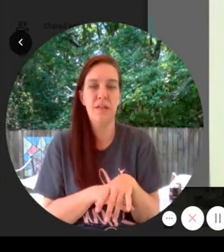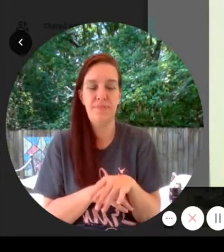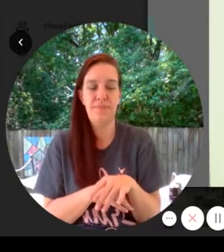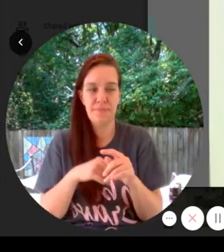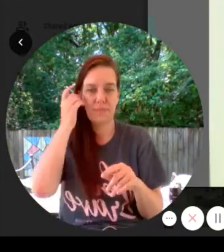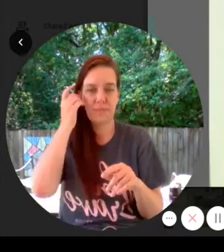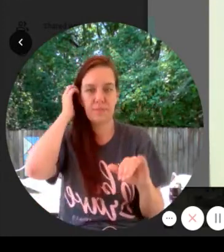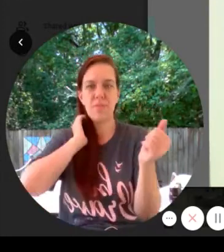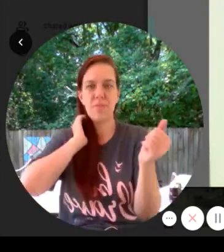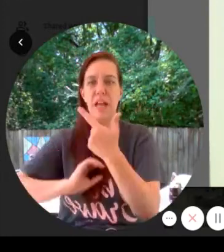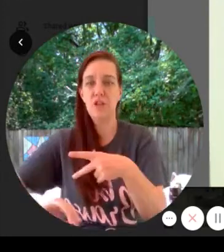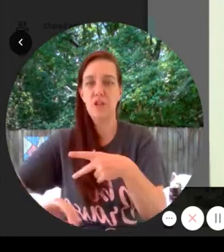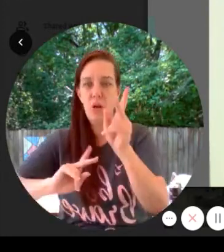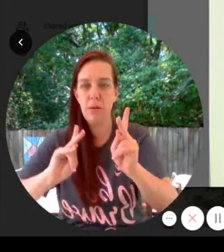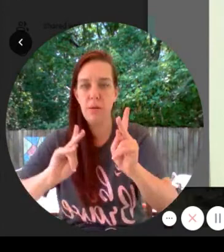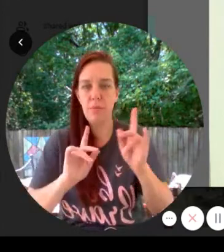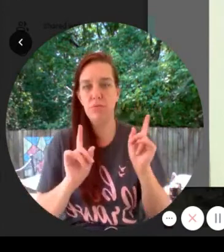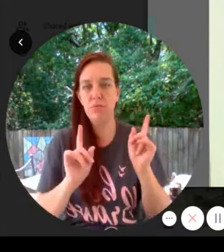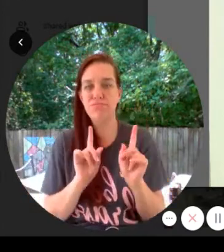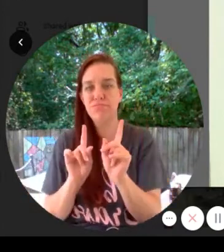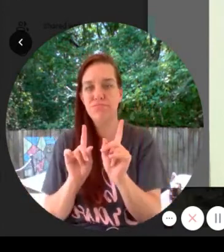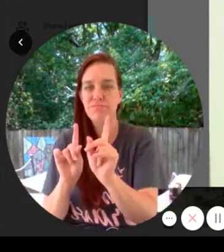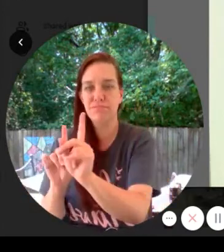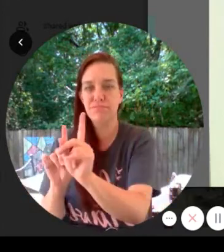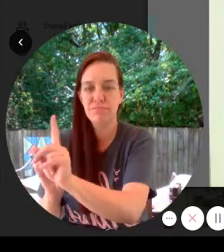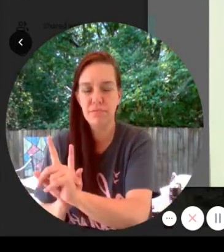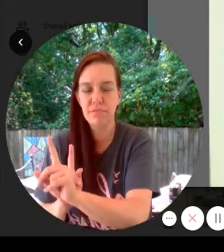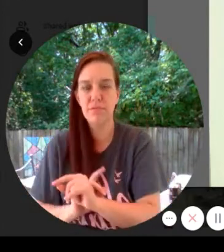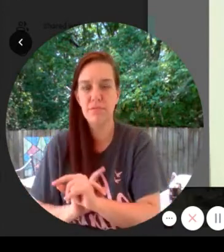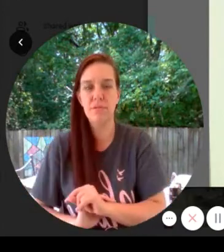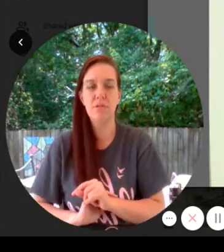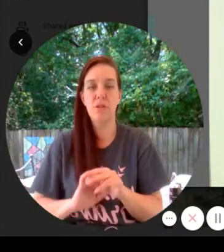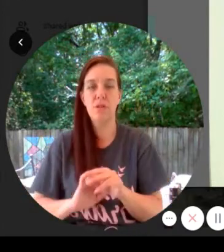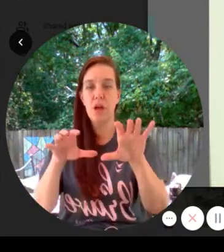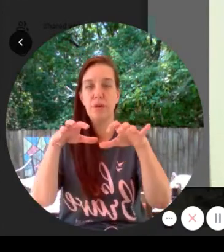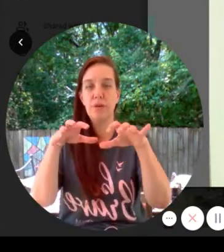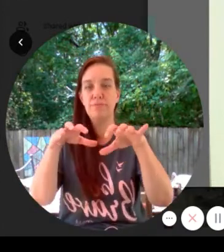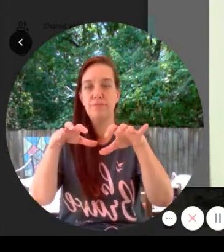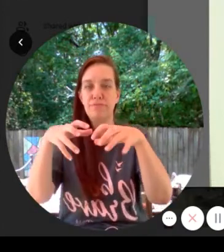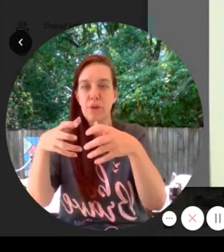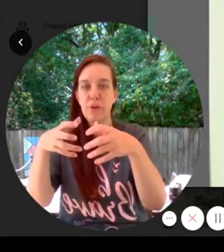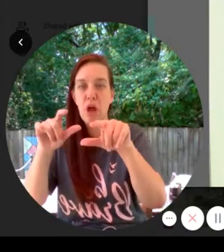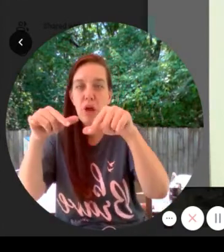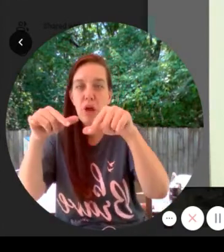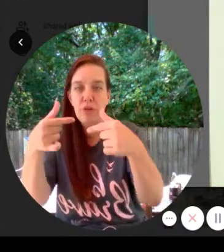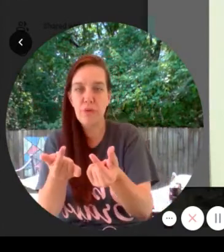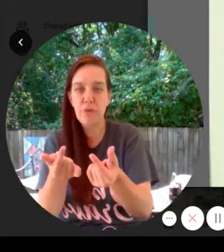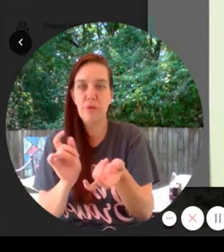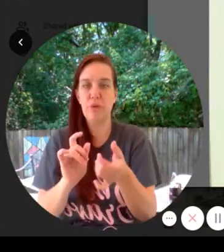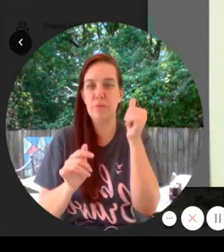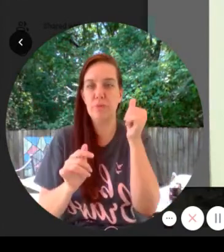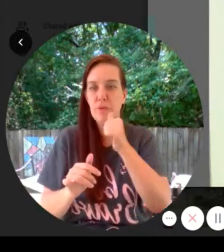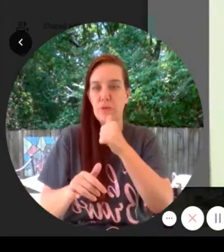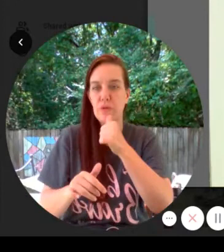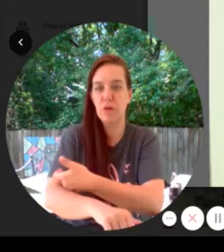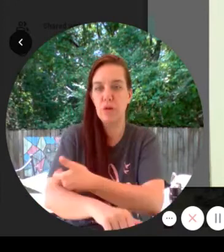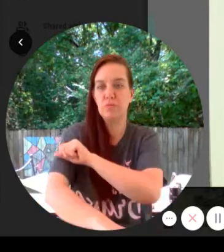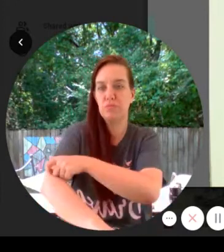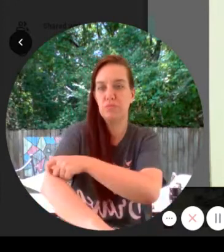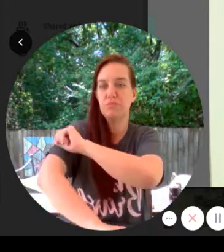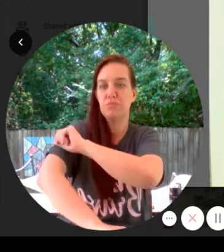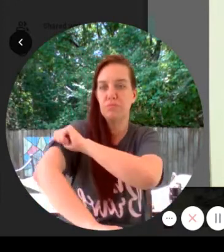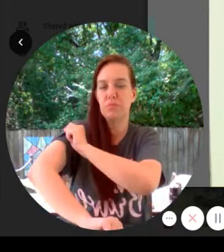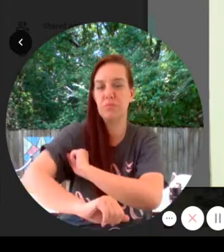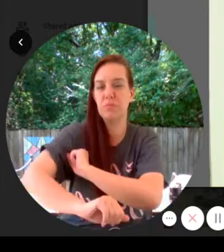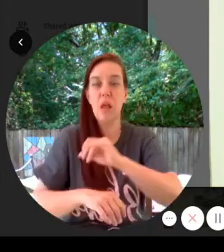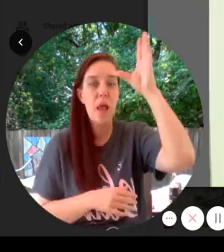forth from the locker rooms. Groups of girls rolling up the sleeves of their t-shirts. A